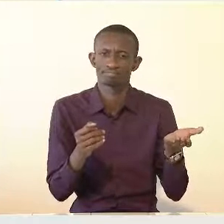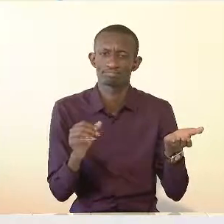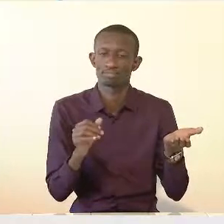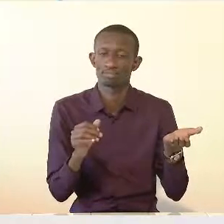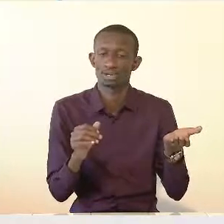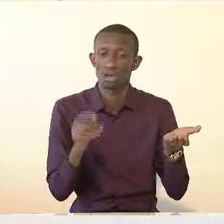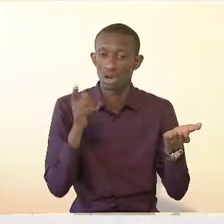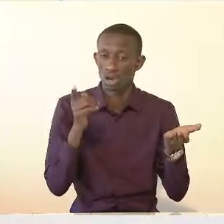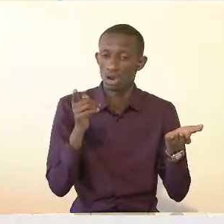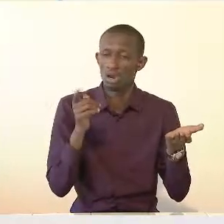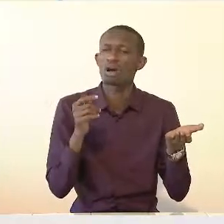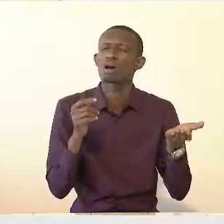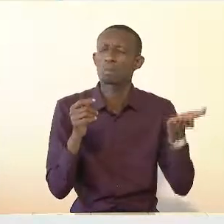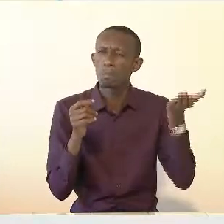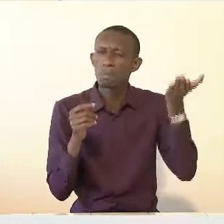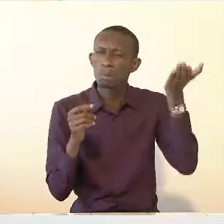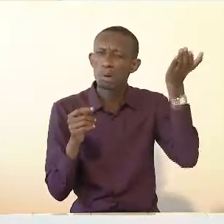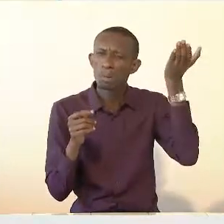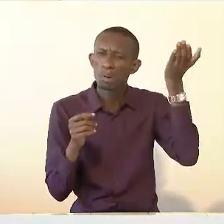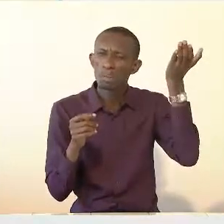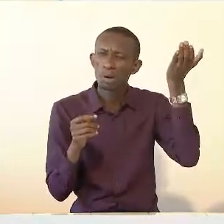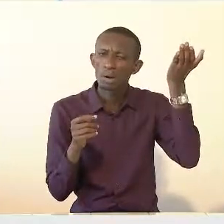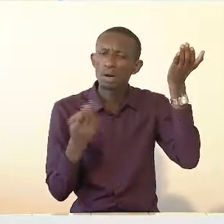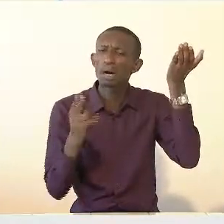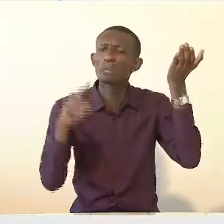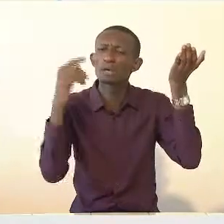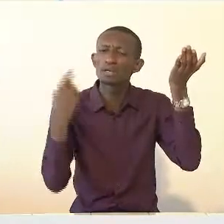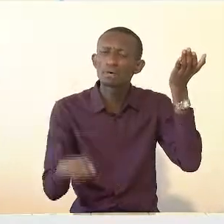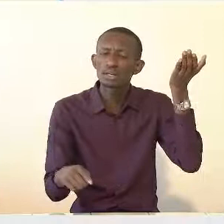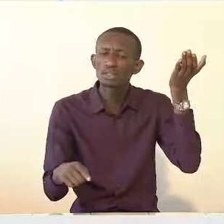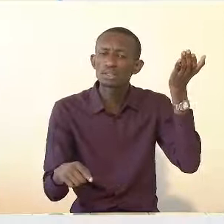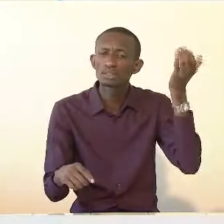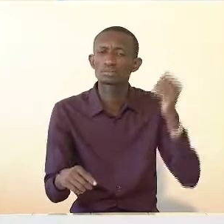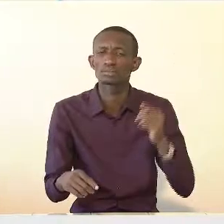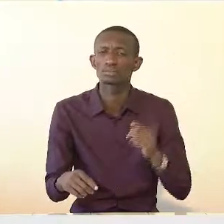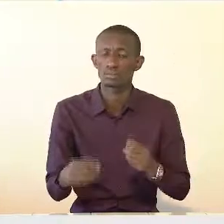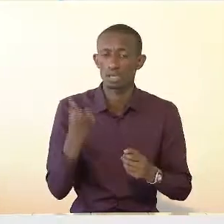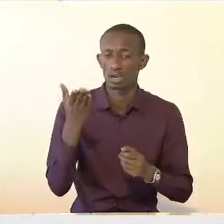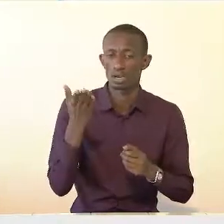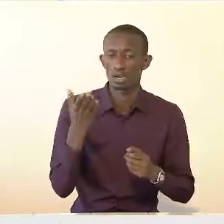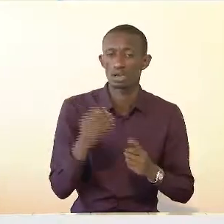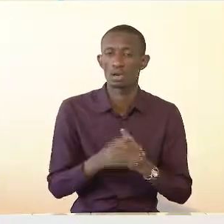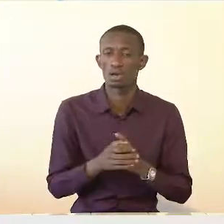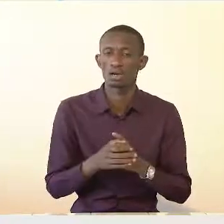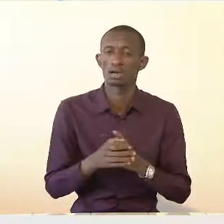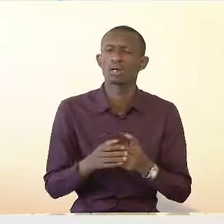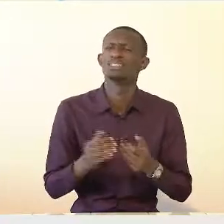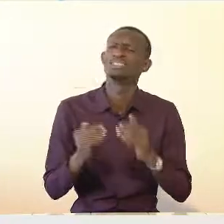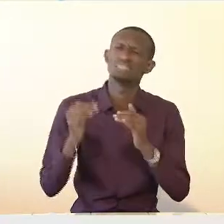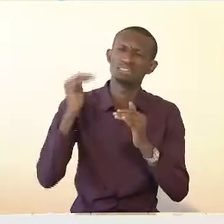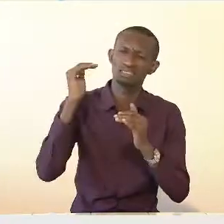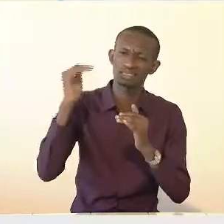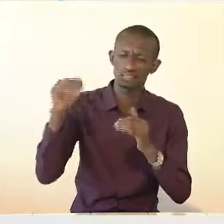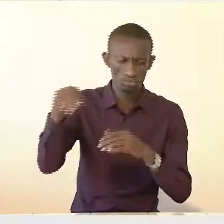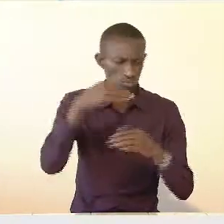the normal. What will happen? We're going to see what happens. That's supposed to be hot bath, high environmental temperature.